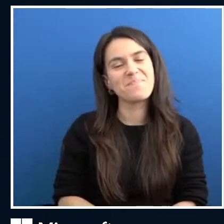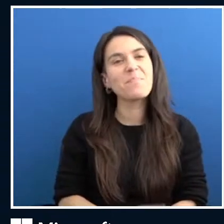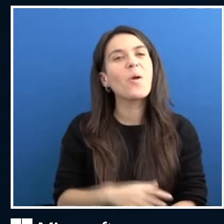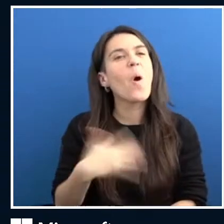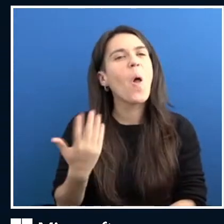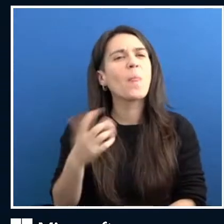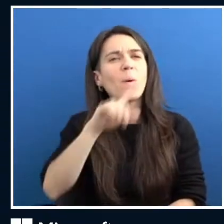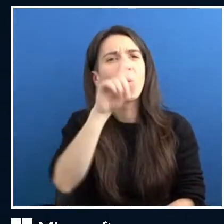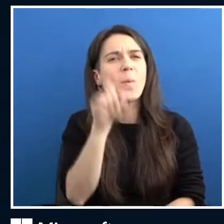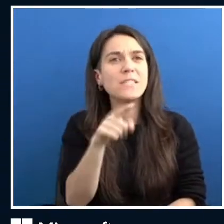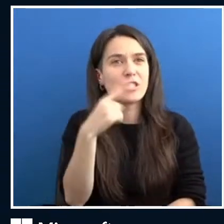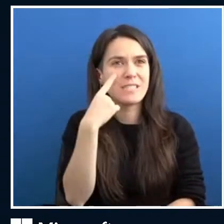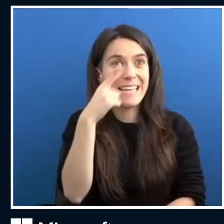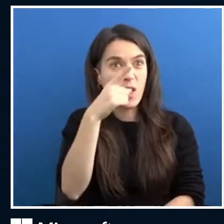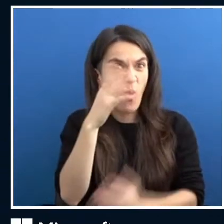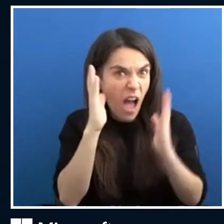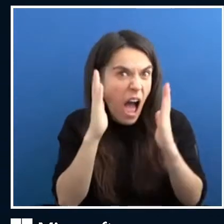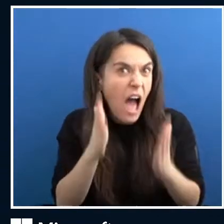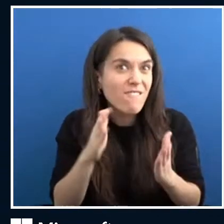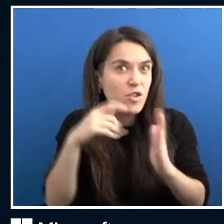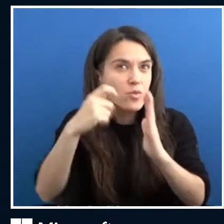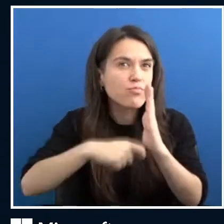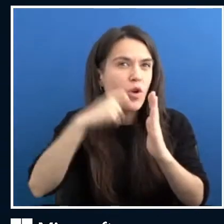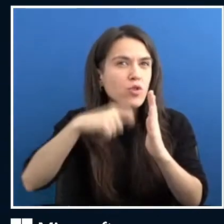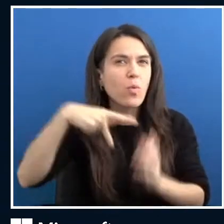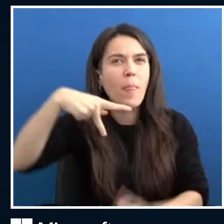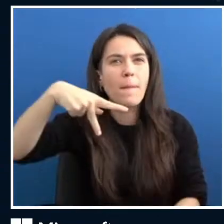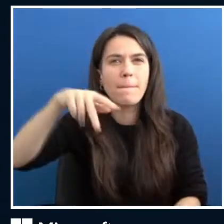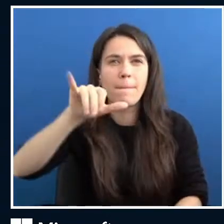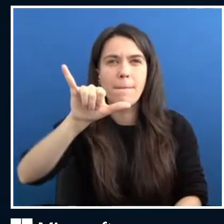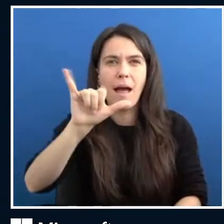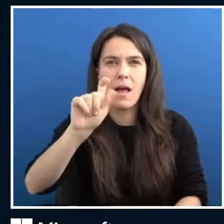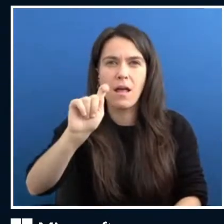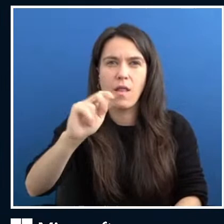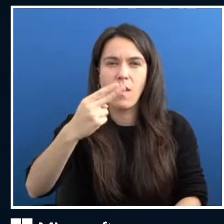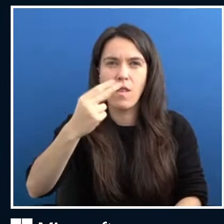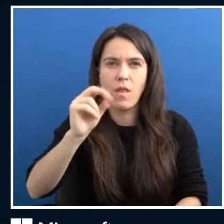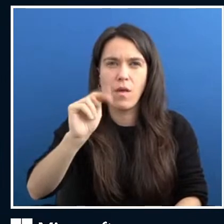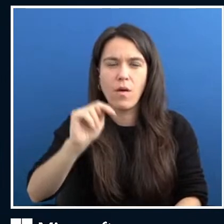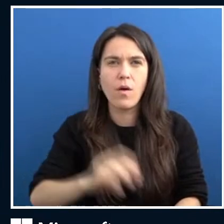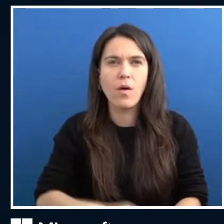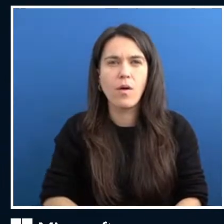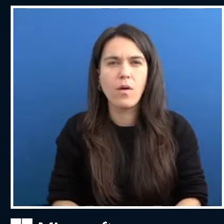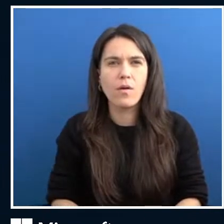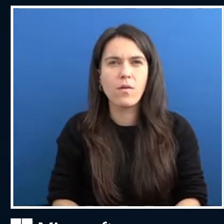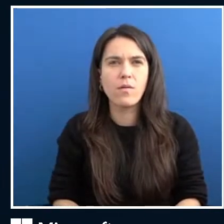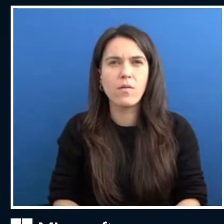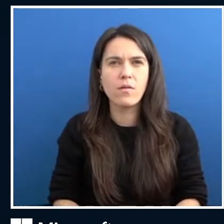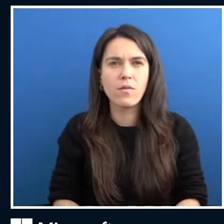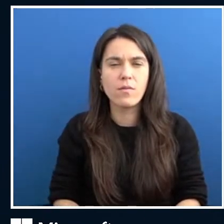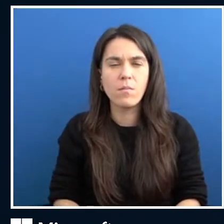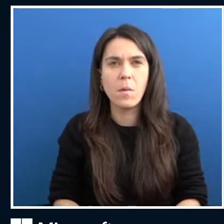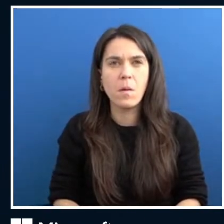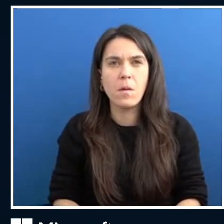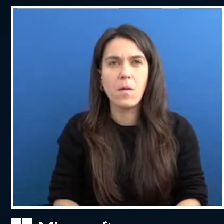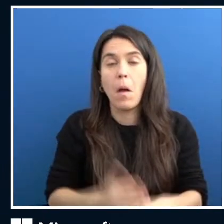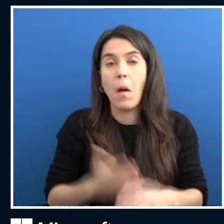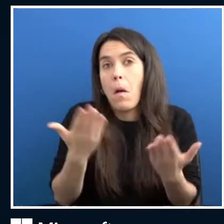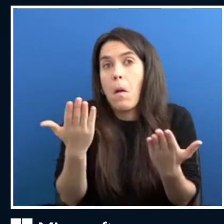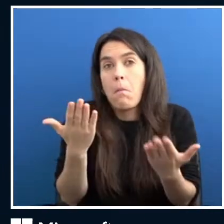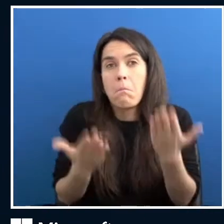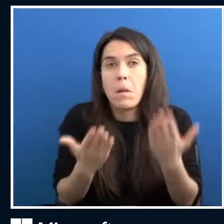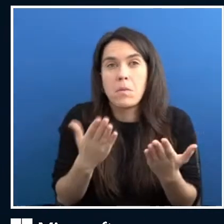to use Python for this project? Well, it's not a compulsory of a Python. If you know any other languages